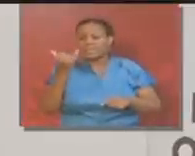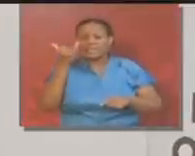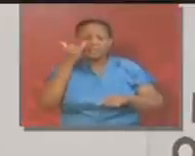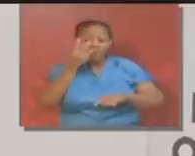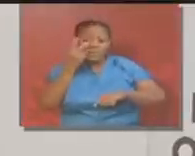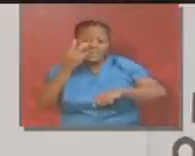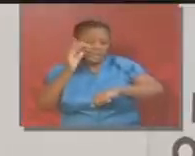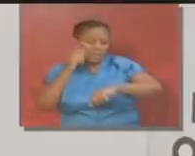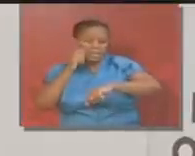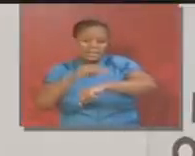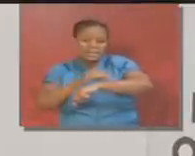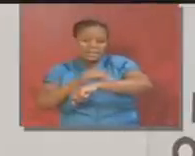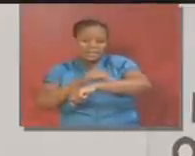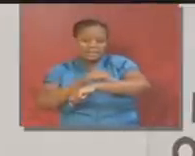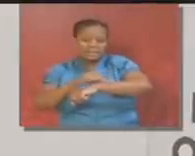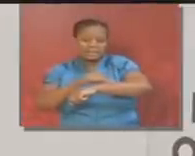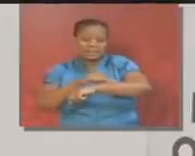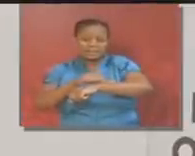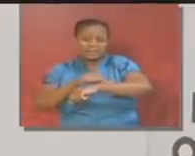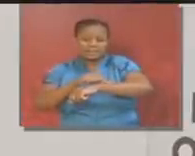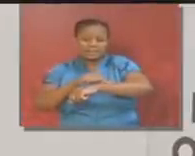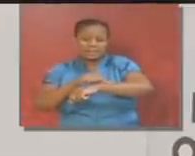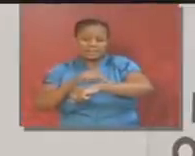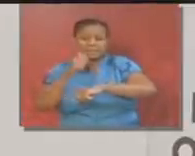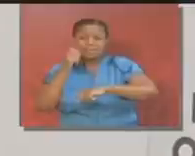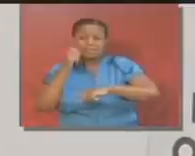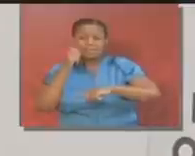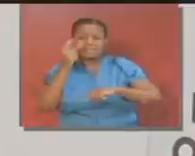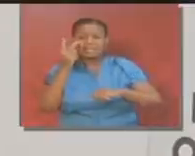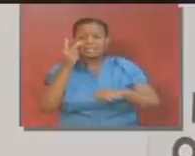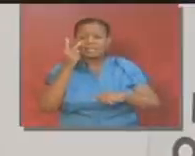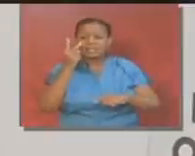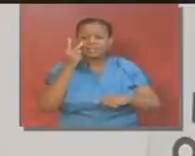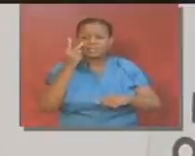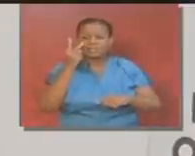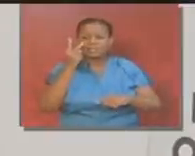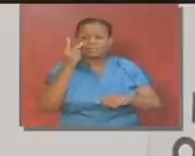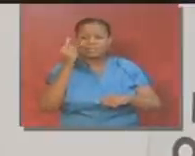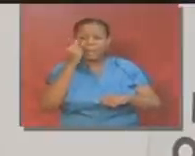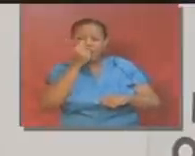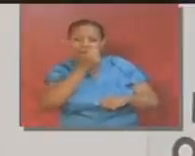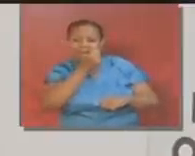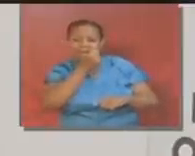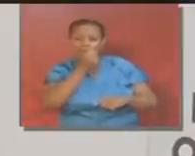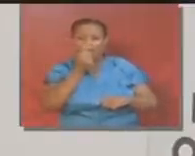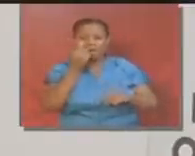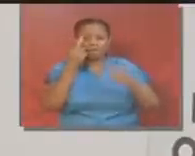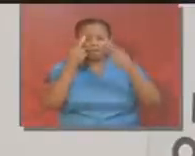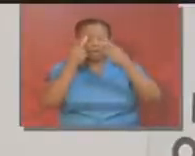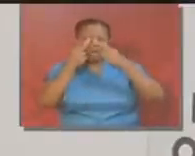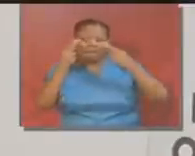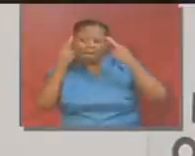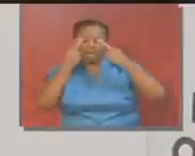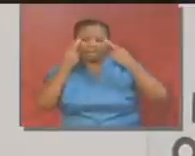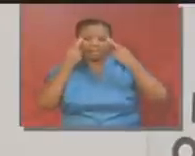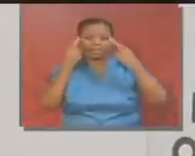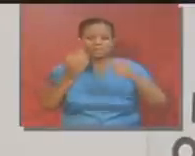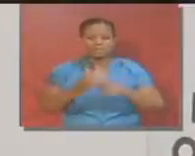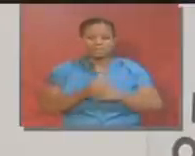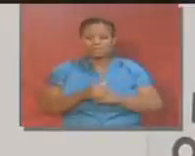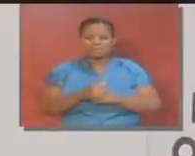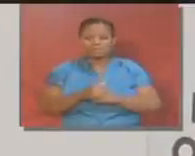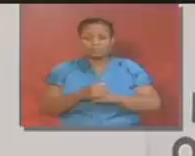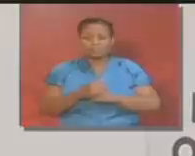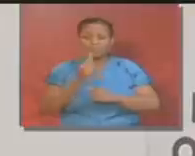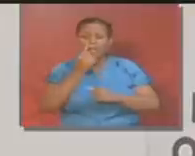you have the mucous membranes and skin. So you have the eyes being red, the tongue, the lips, and